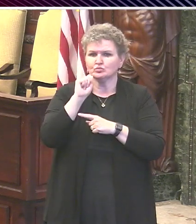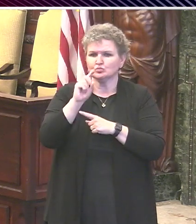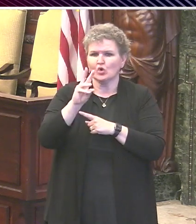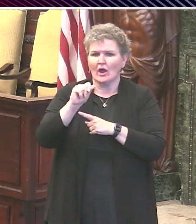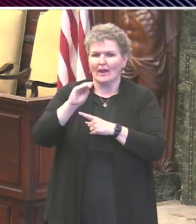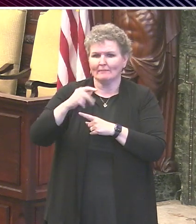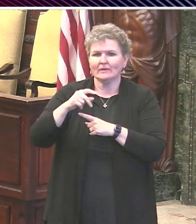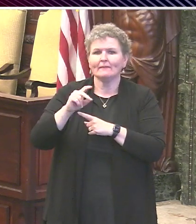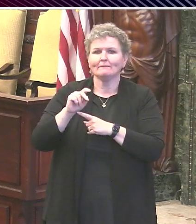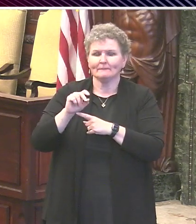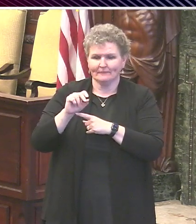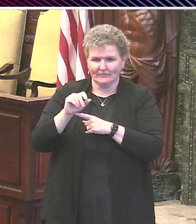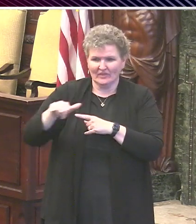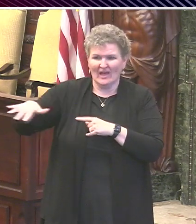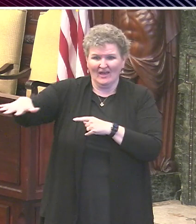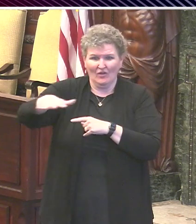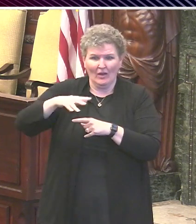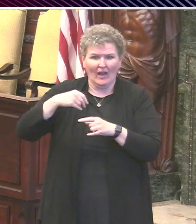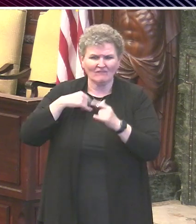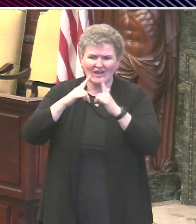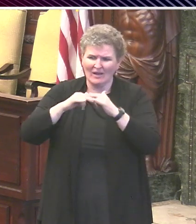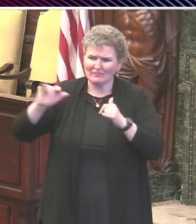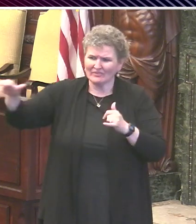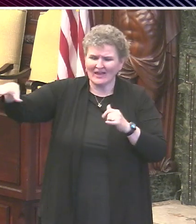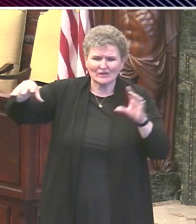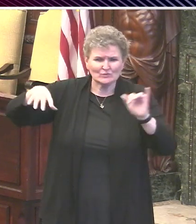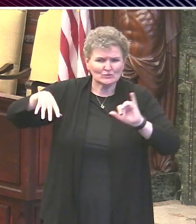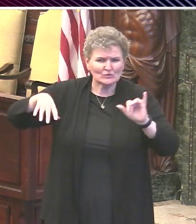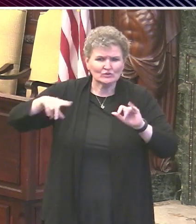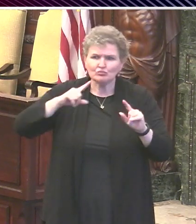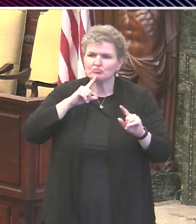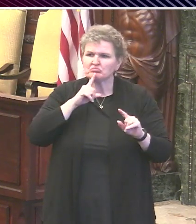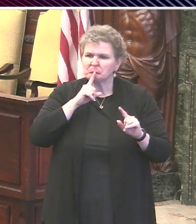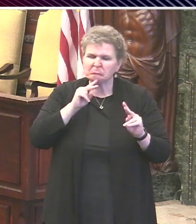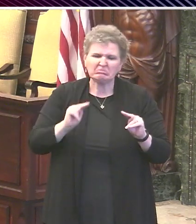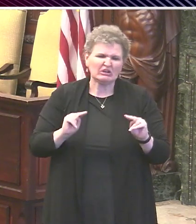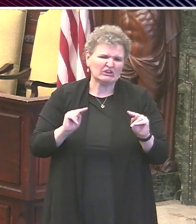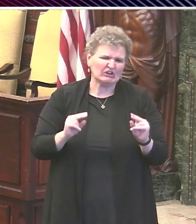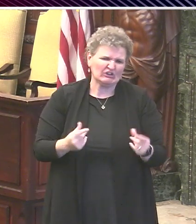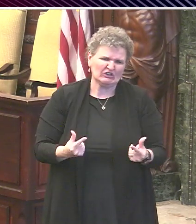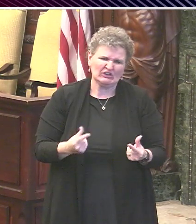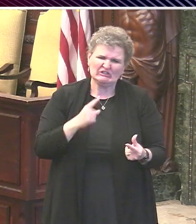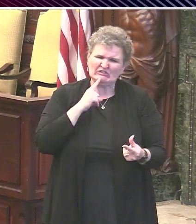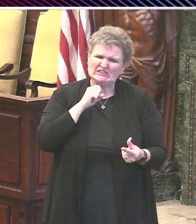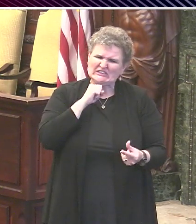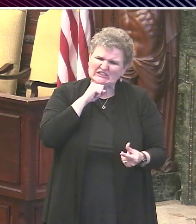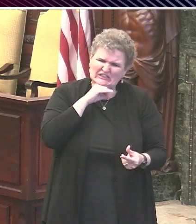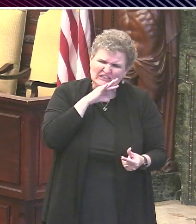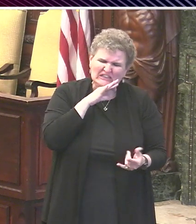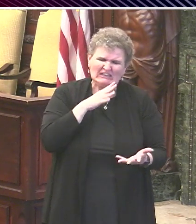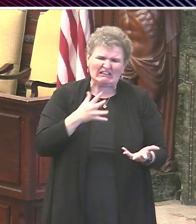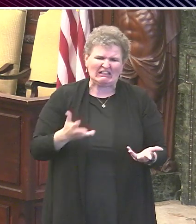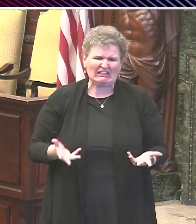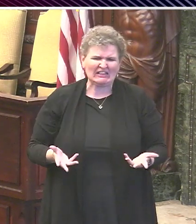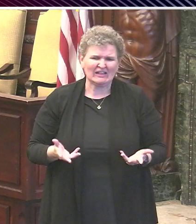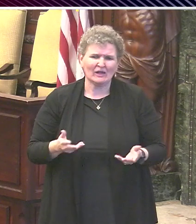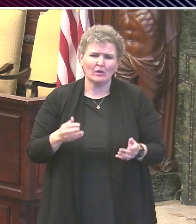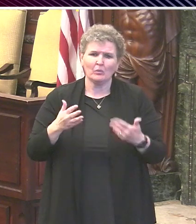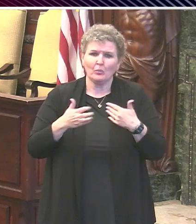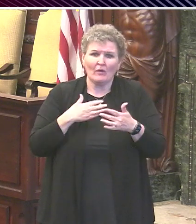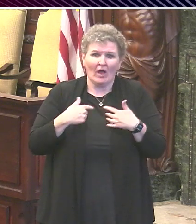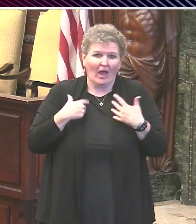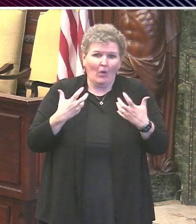area near the art museum that's also impacted, but not as much. So I mean, no, we're not looking to use force in